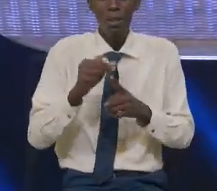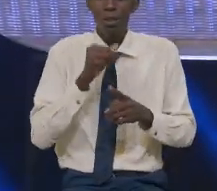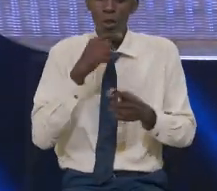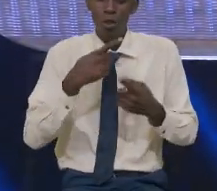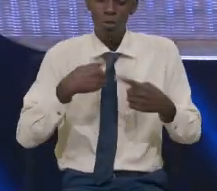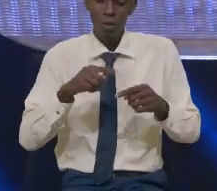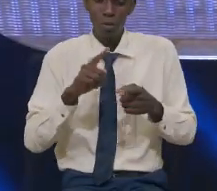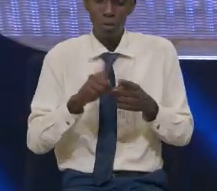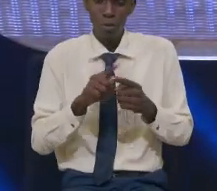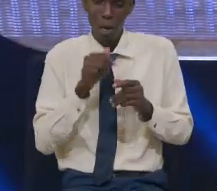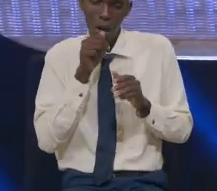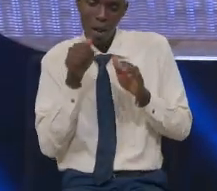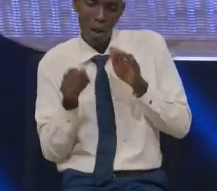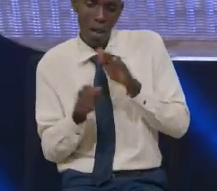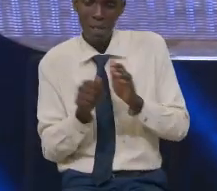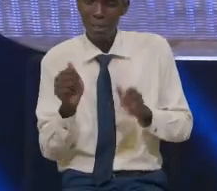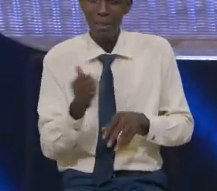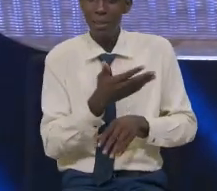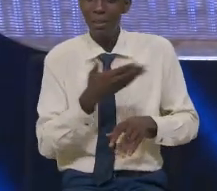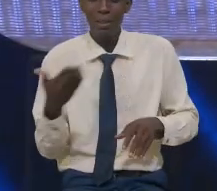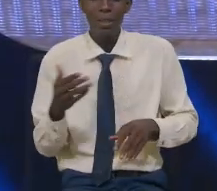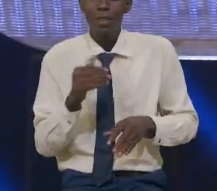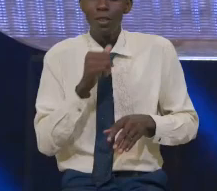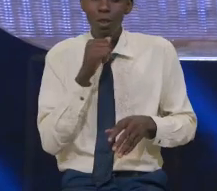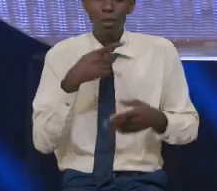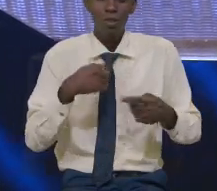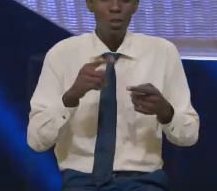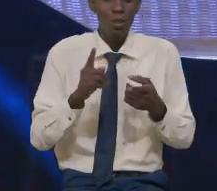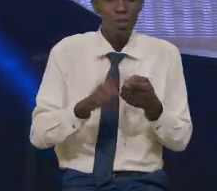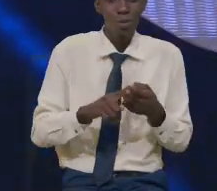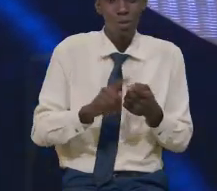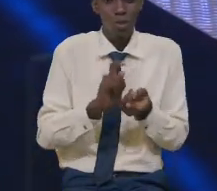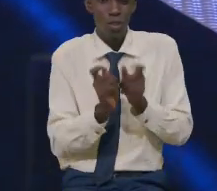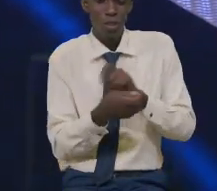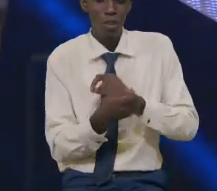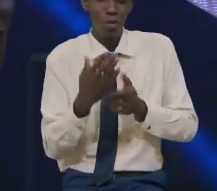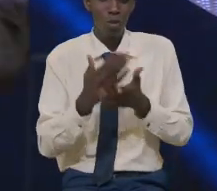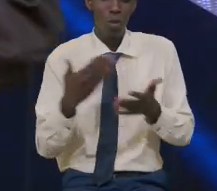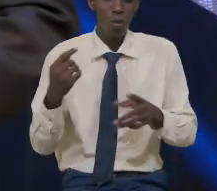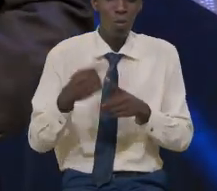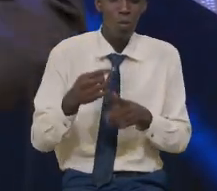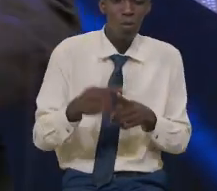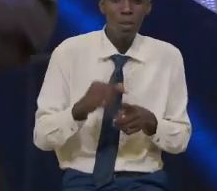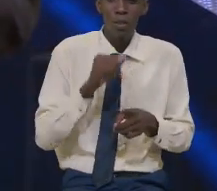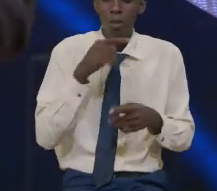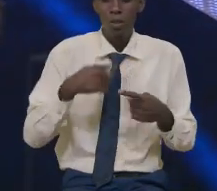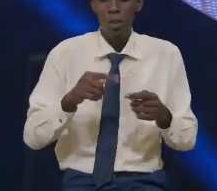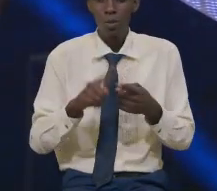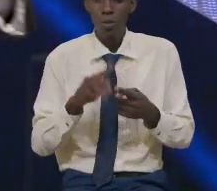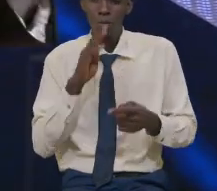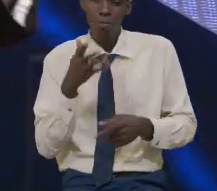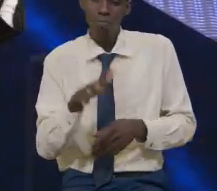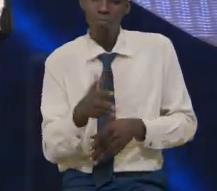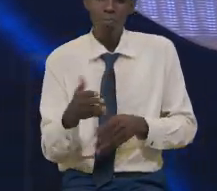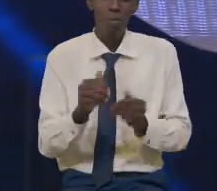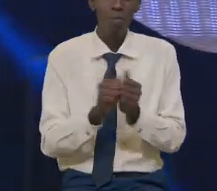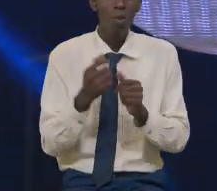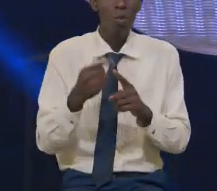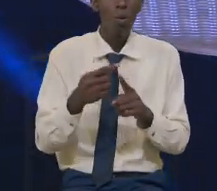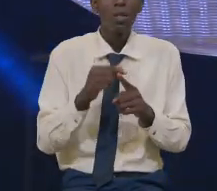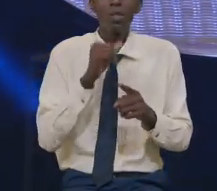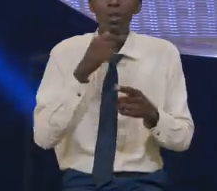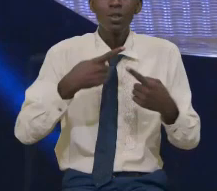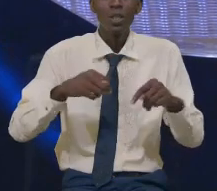his mouth, not using diplomacy, and not, beating about the bush, and not coloring